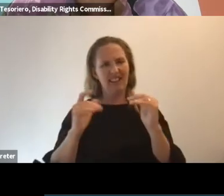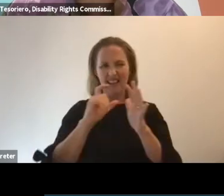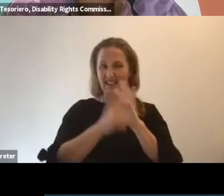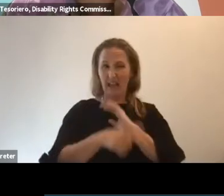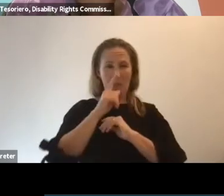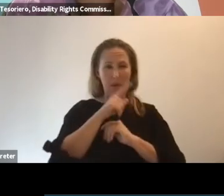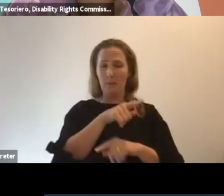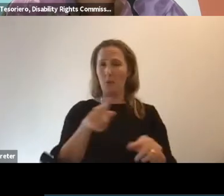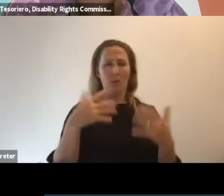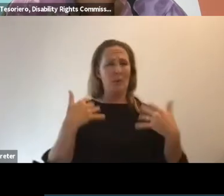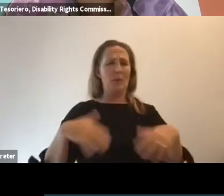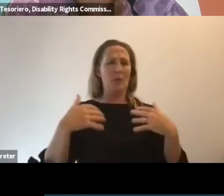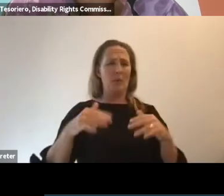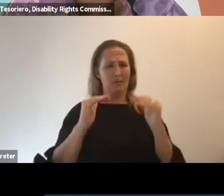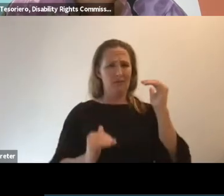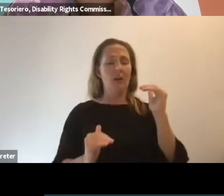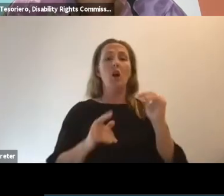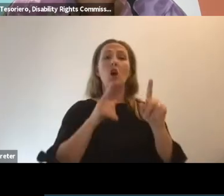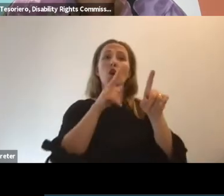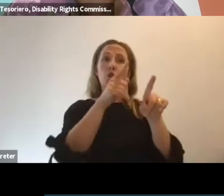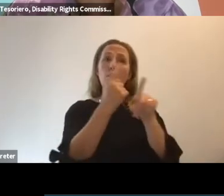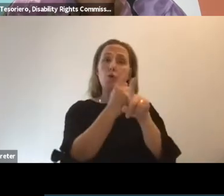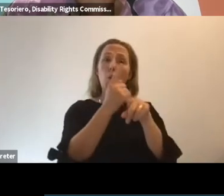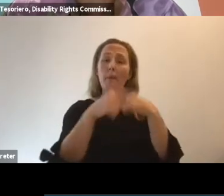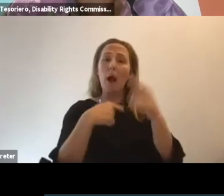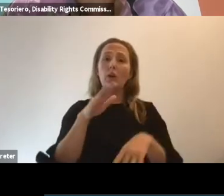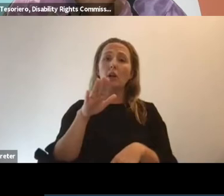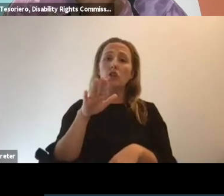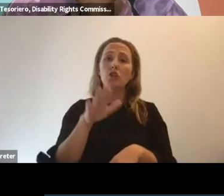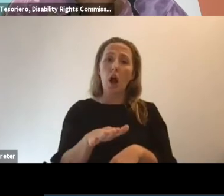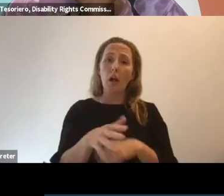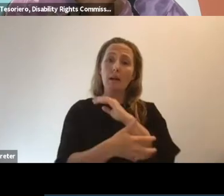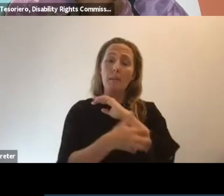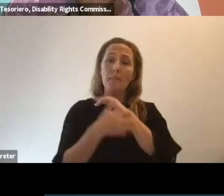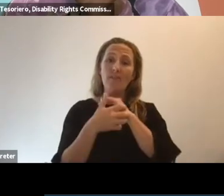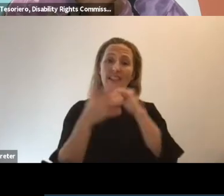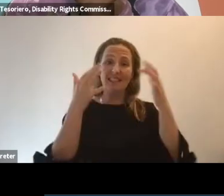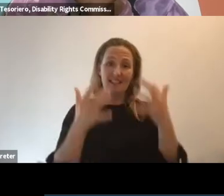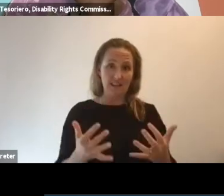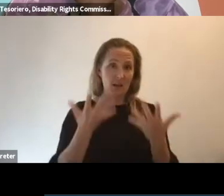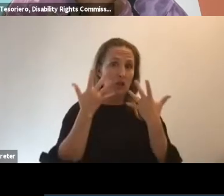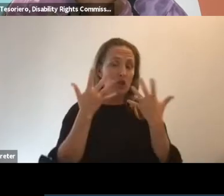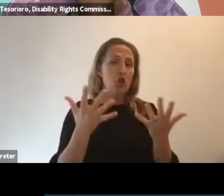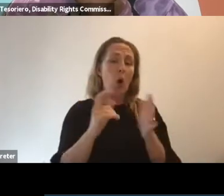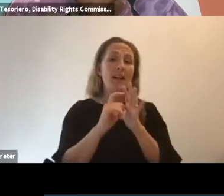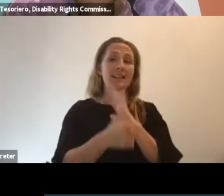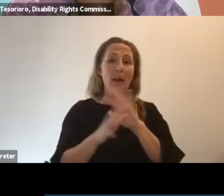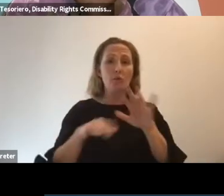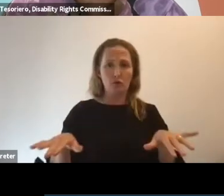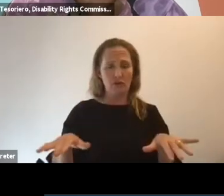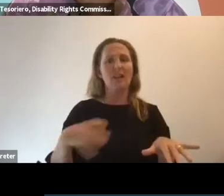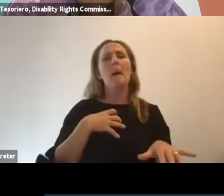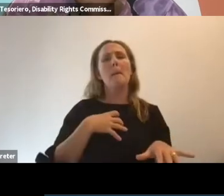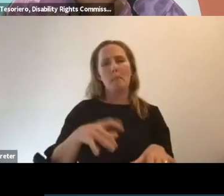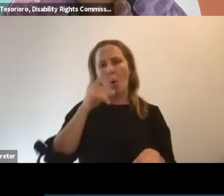child poverty stats, which showed that disabled children are more likely to live in homes of